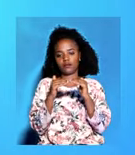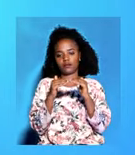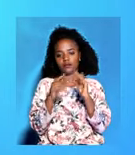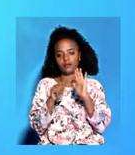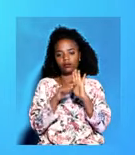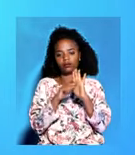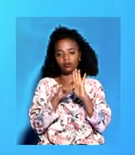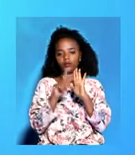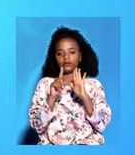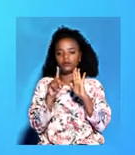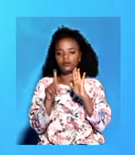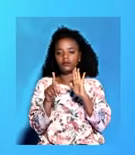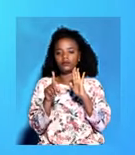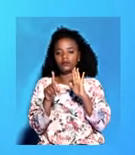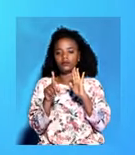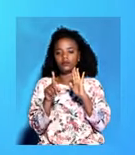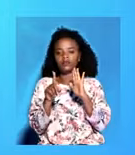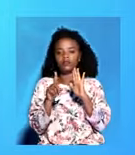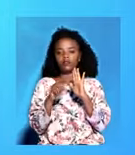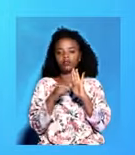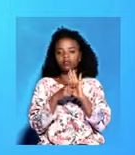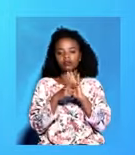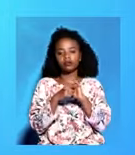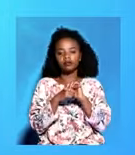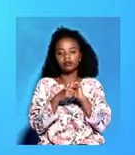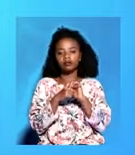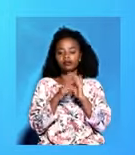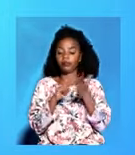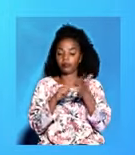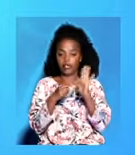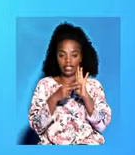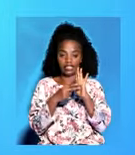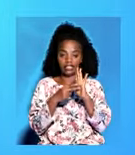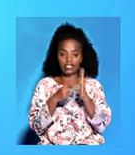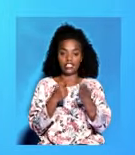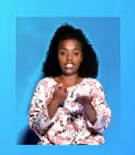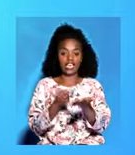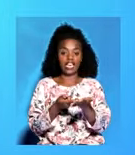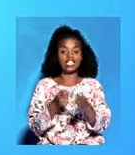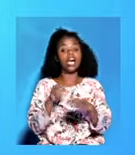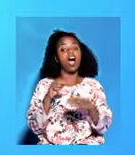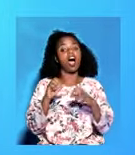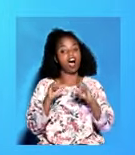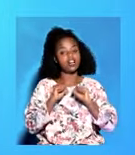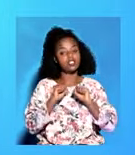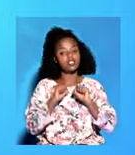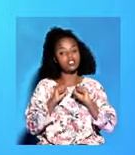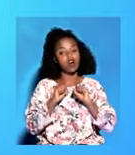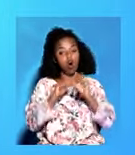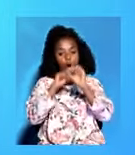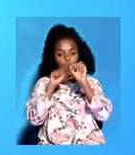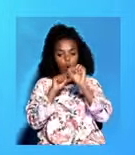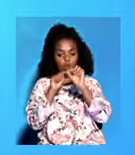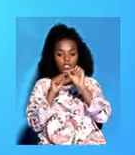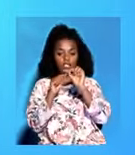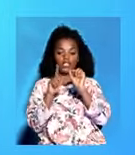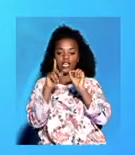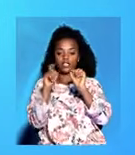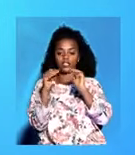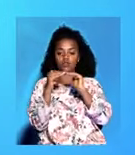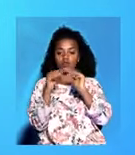negative 1, at x equals to negative 1, which means it has a whole at which point? Negative